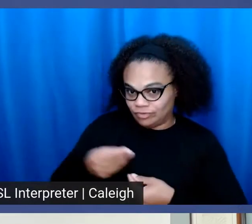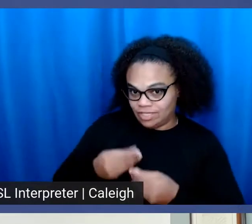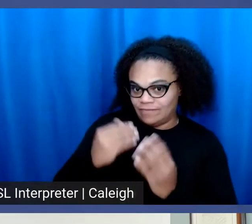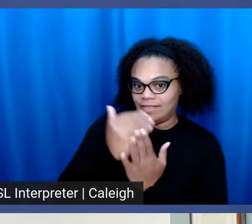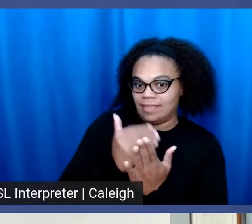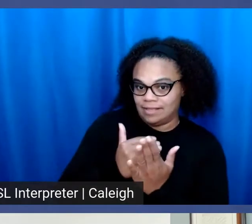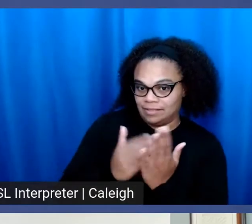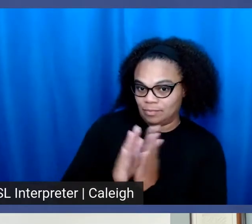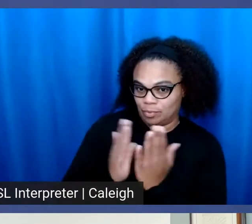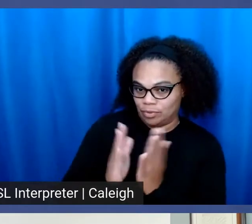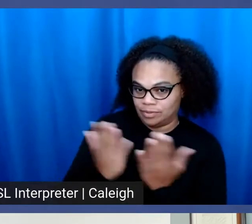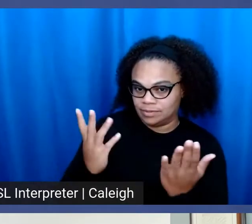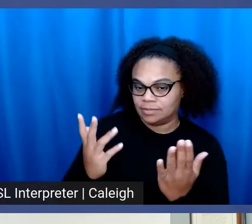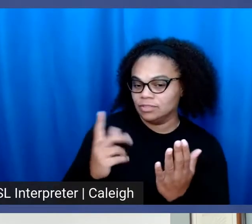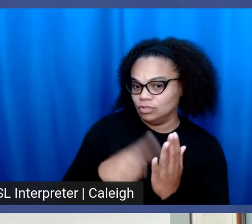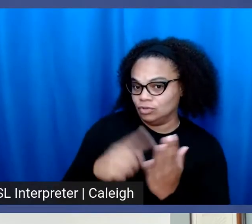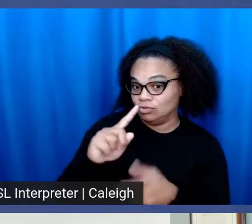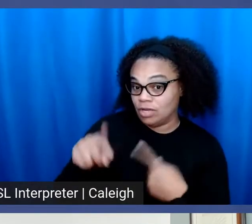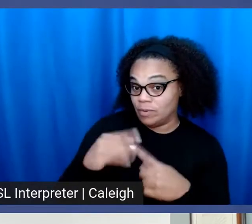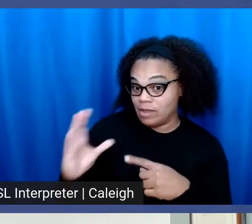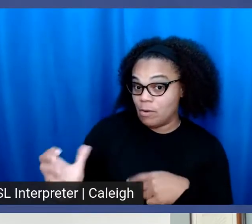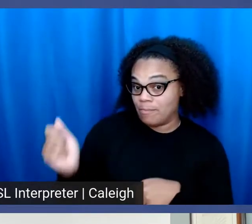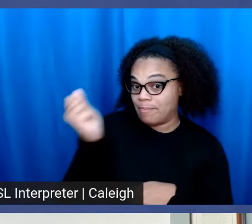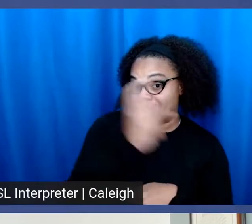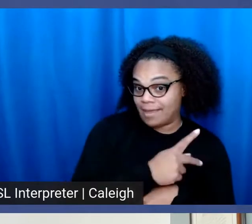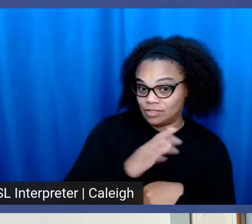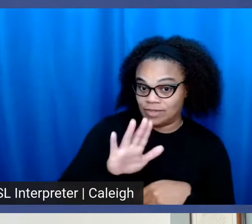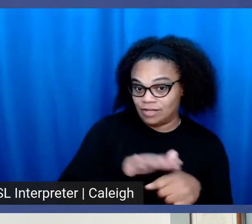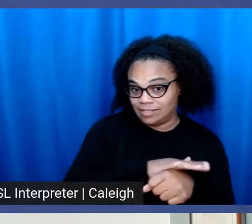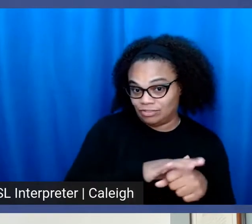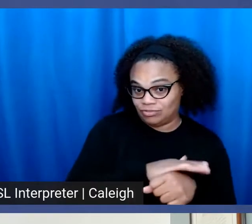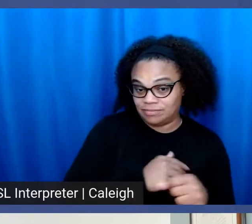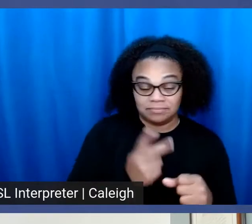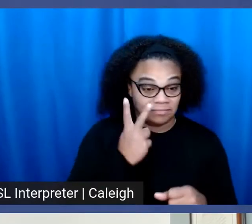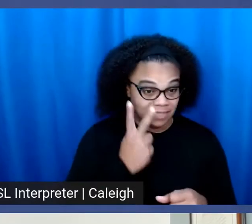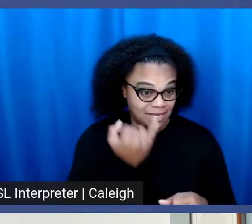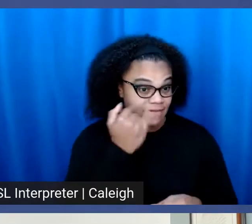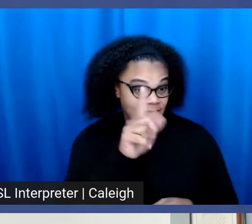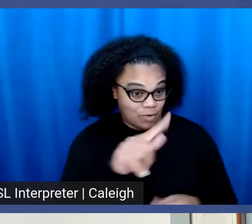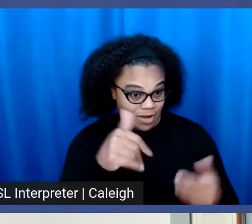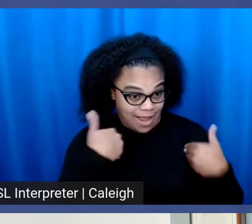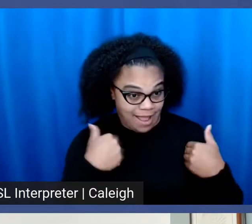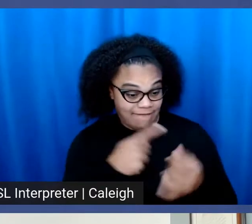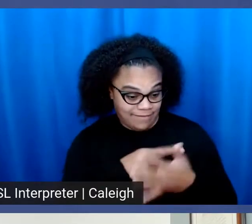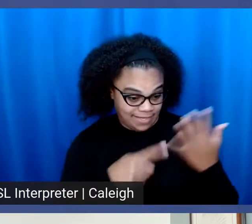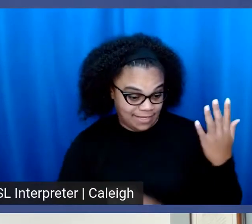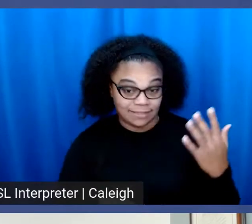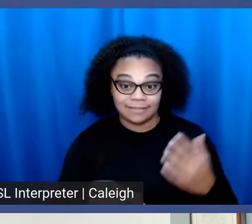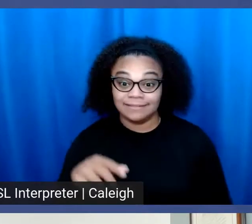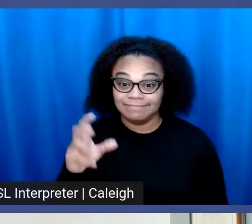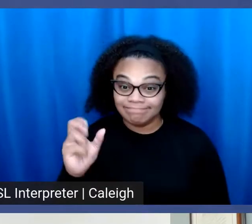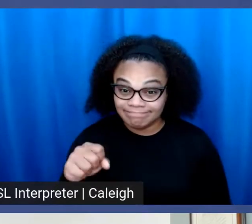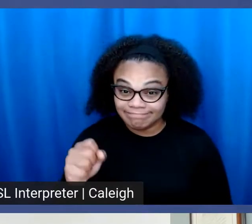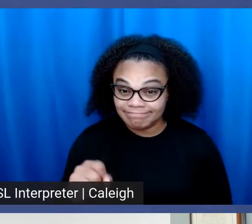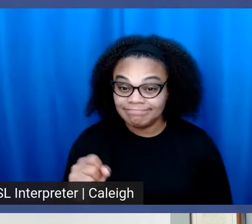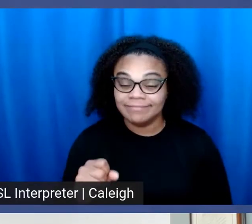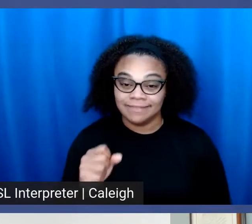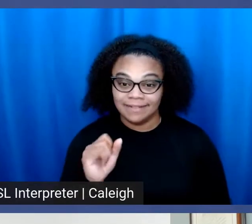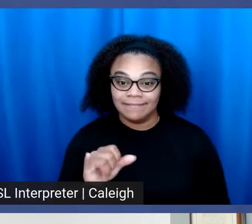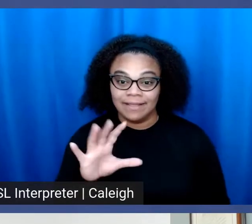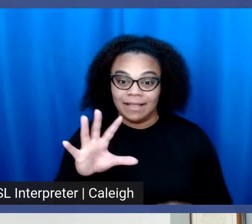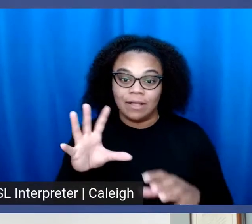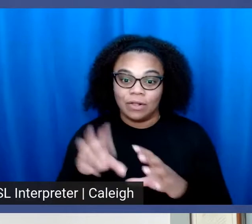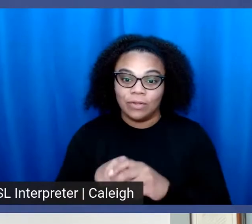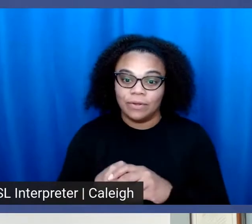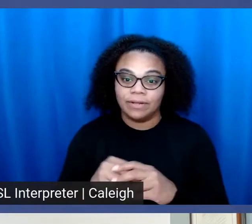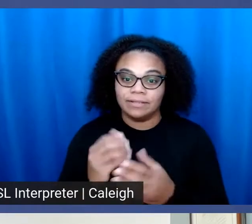check if they're on the library shelves. And sure enough, these books, which included a volume of short